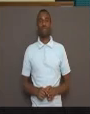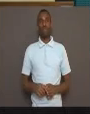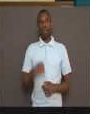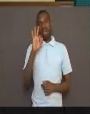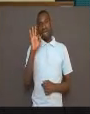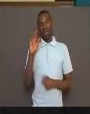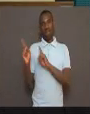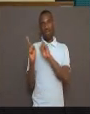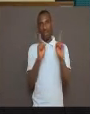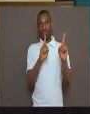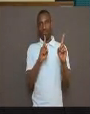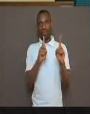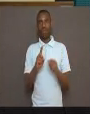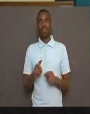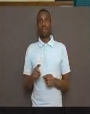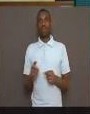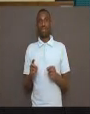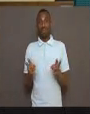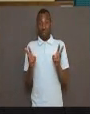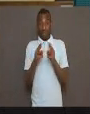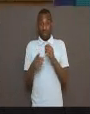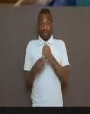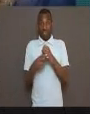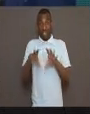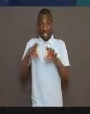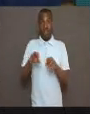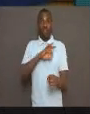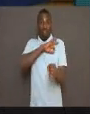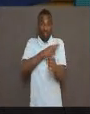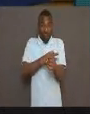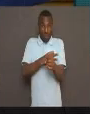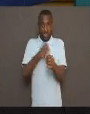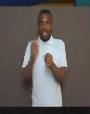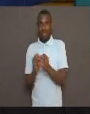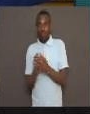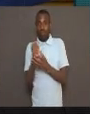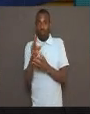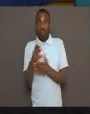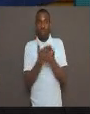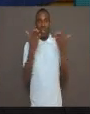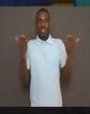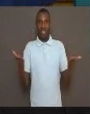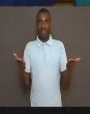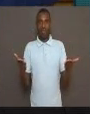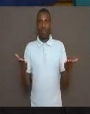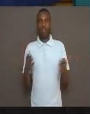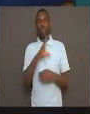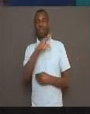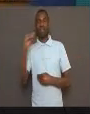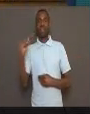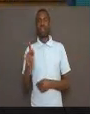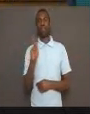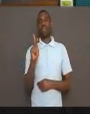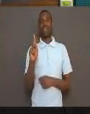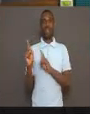F is the restoring force exerted by the material, and